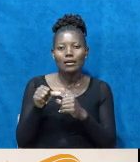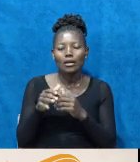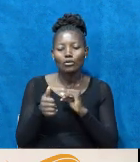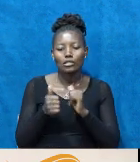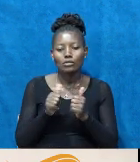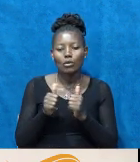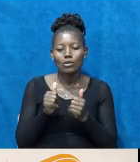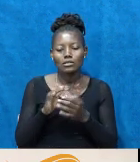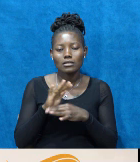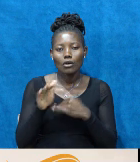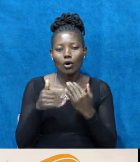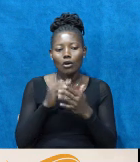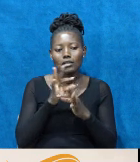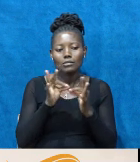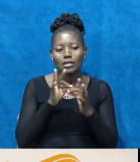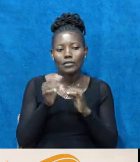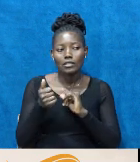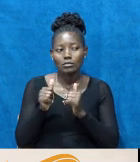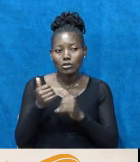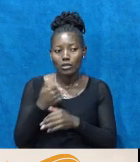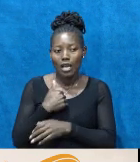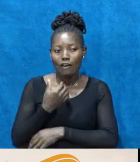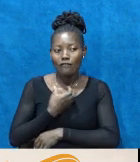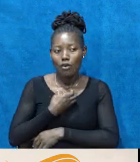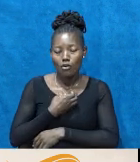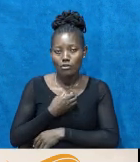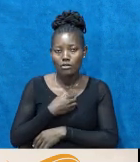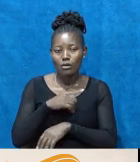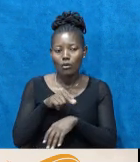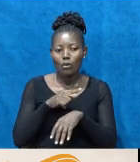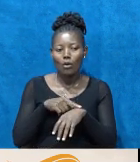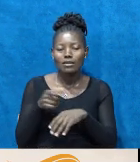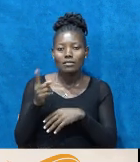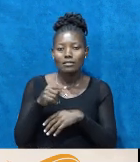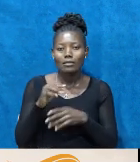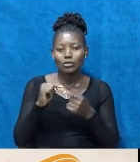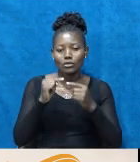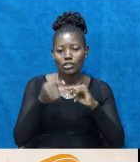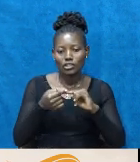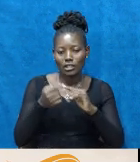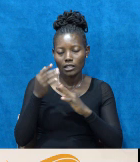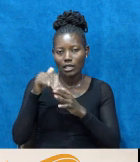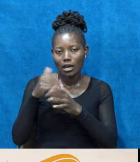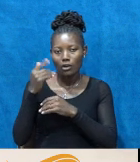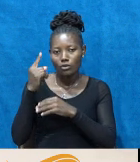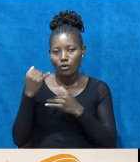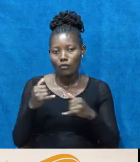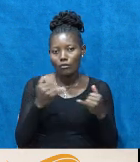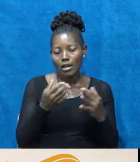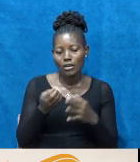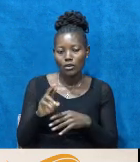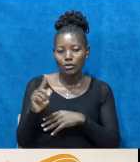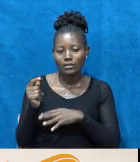with regards to protocol that surround sports. Every particular sport will have its own protocol when it comes